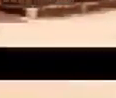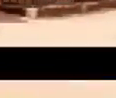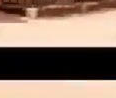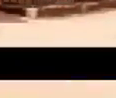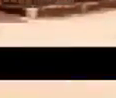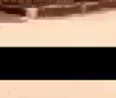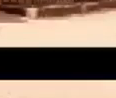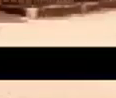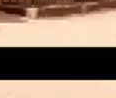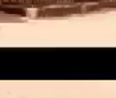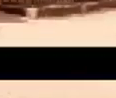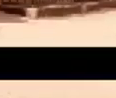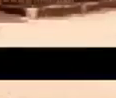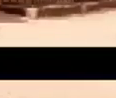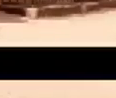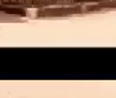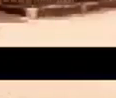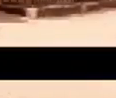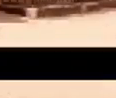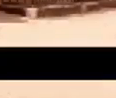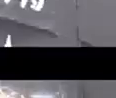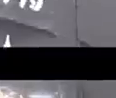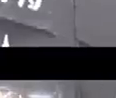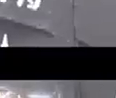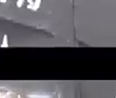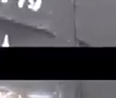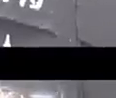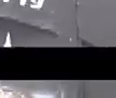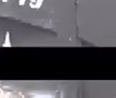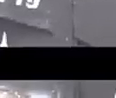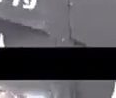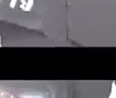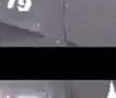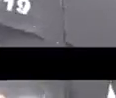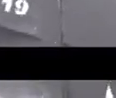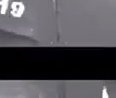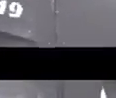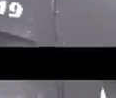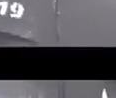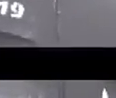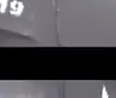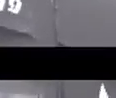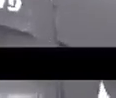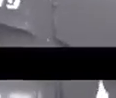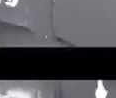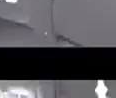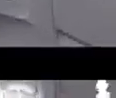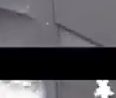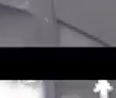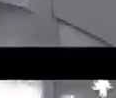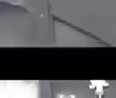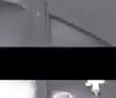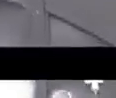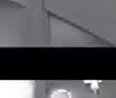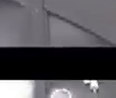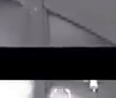dox am si marché bi jënd loo bëgg delluwaat sa kër ak Yaa Faatu's Guest House mun nga noo jokkoo ñun si